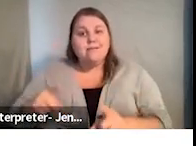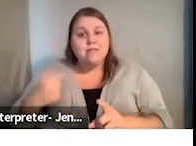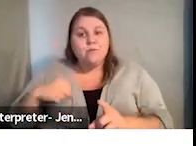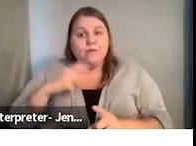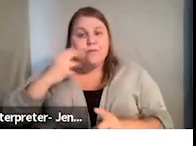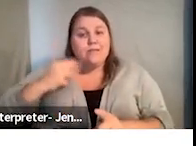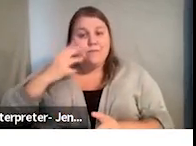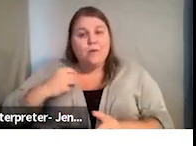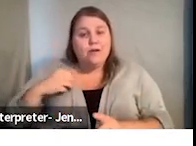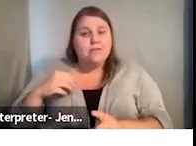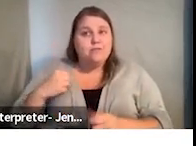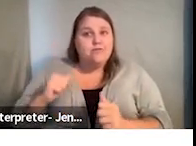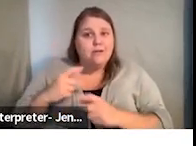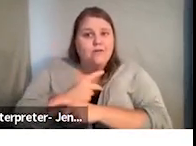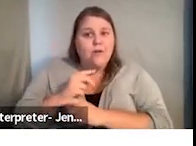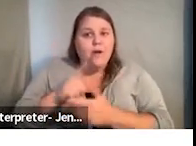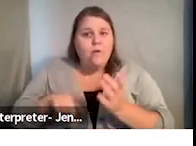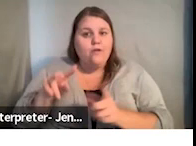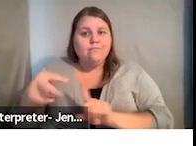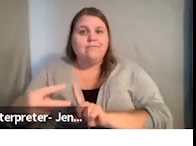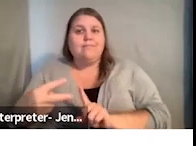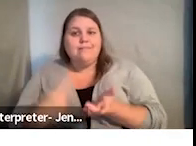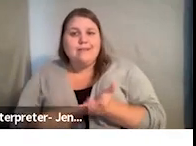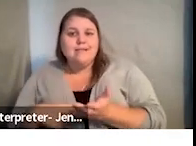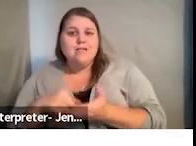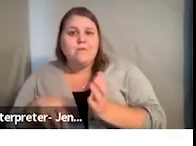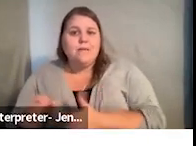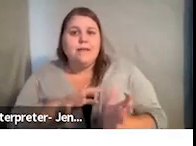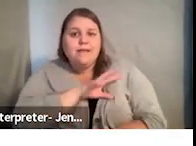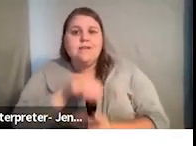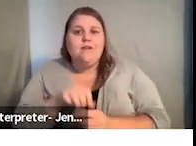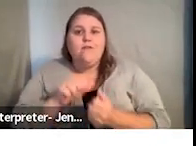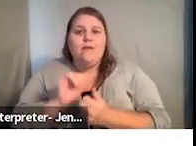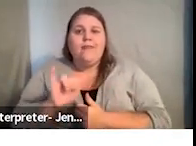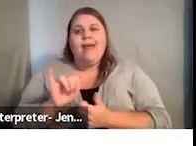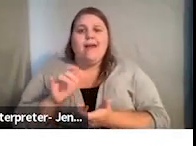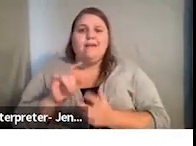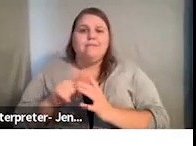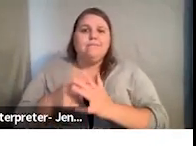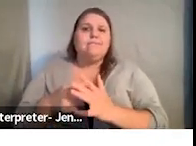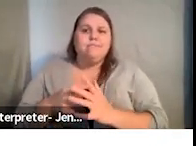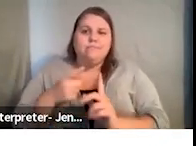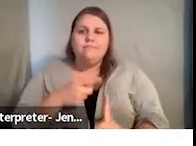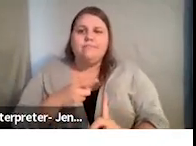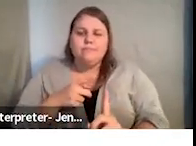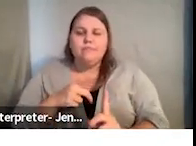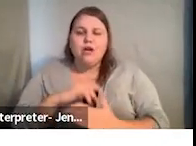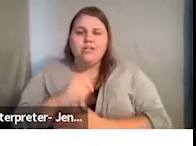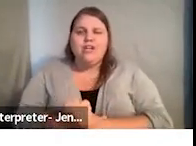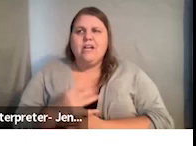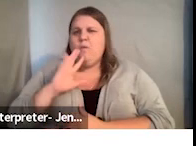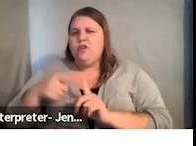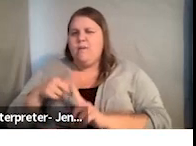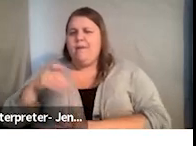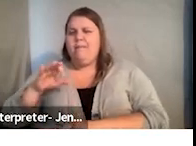talked about as far as that, and yeah, and what the plans are with that pilot project. I'll go specific to the pilot project,